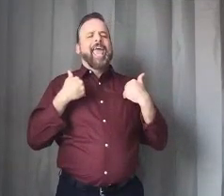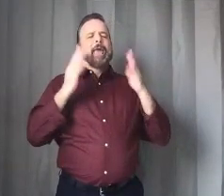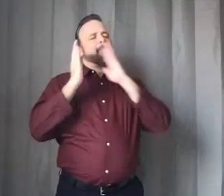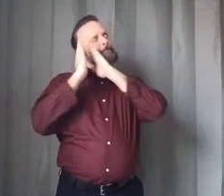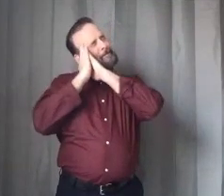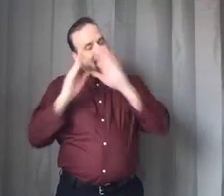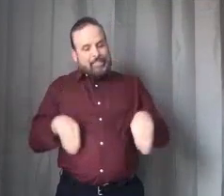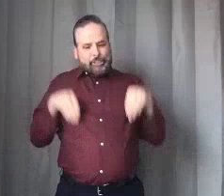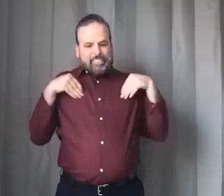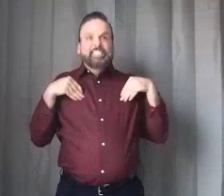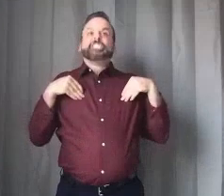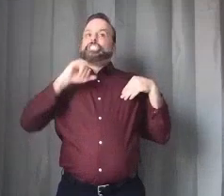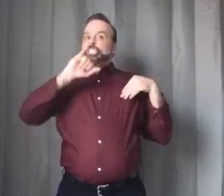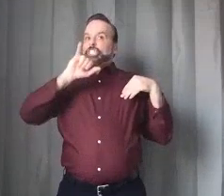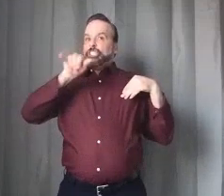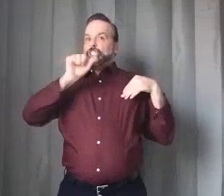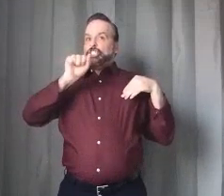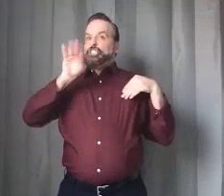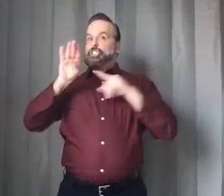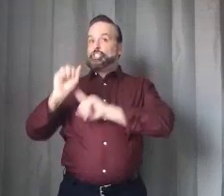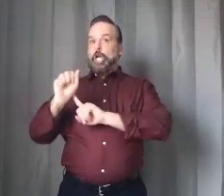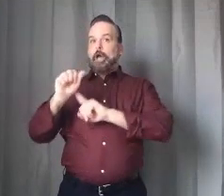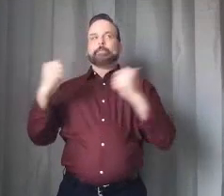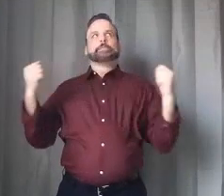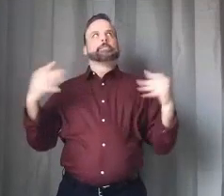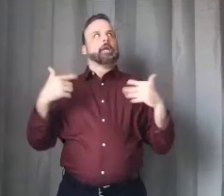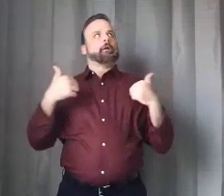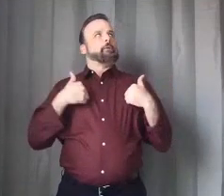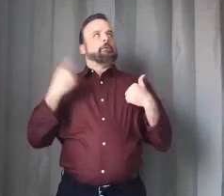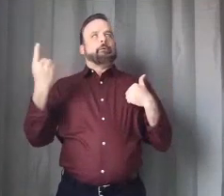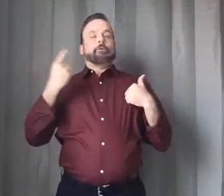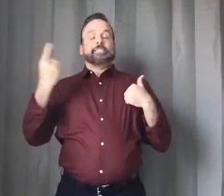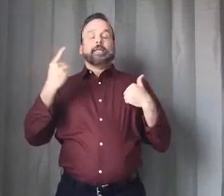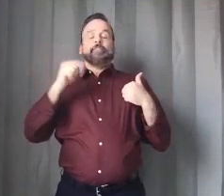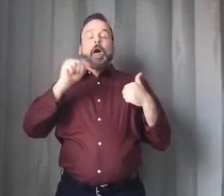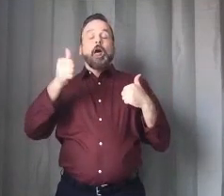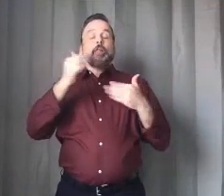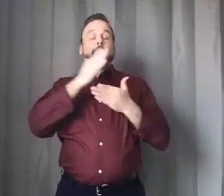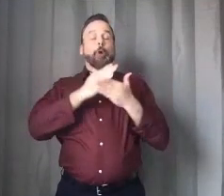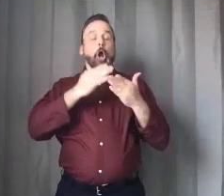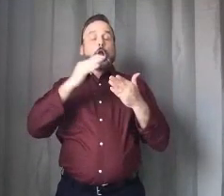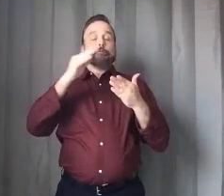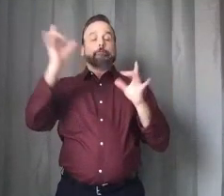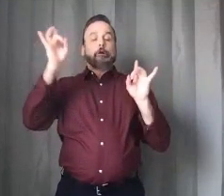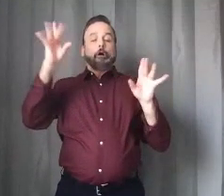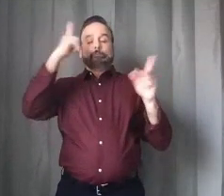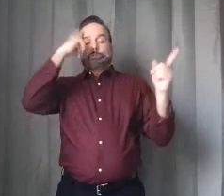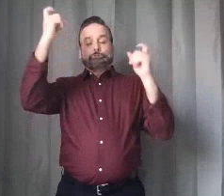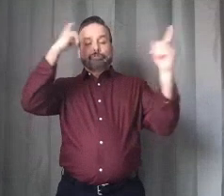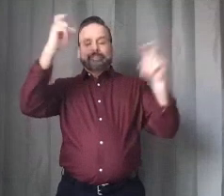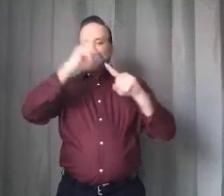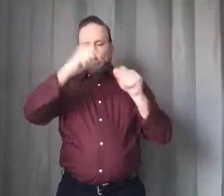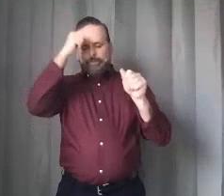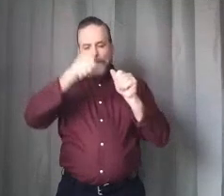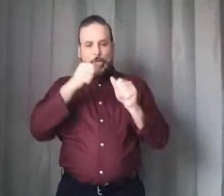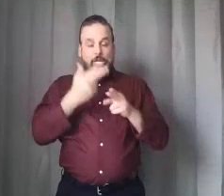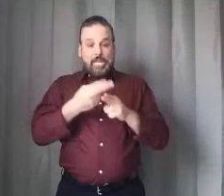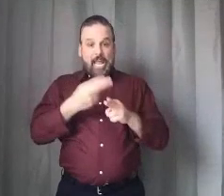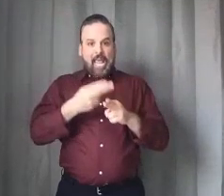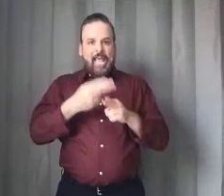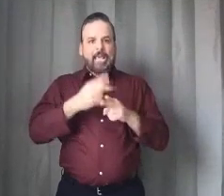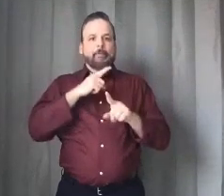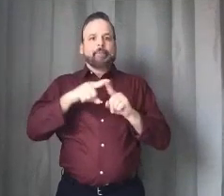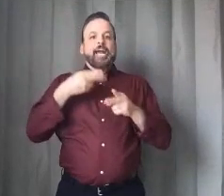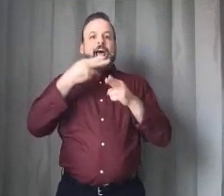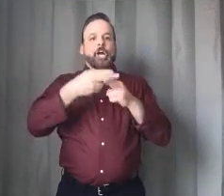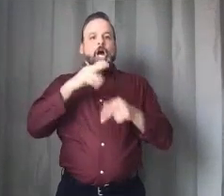That always kind of like, that part always got me. And the part that was in my nightmares was when, I never remember his name, but I always know him as Billy